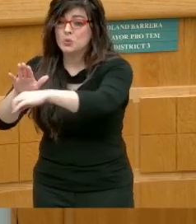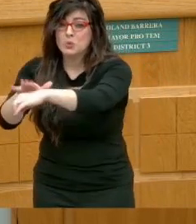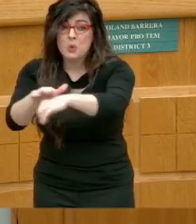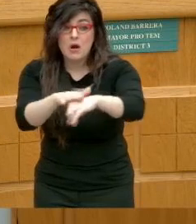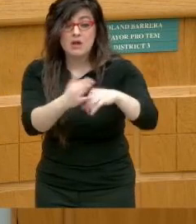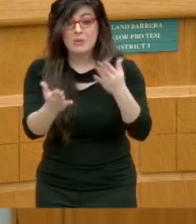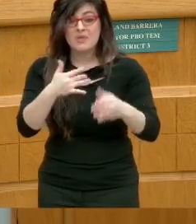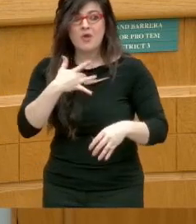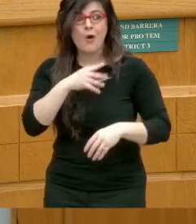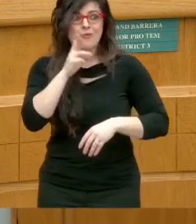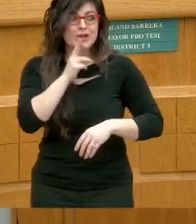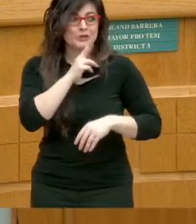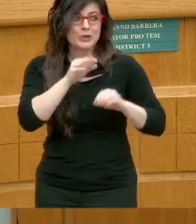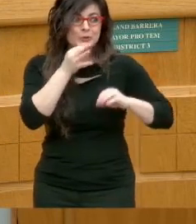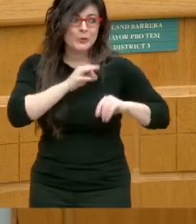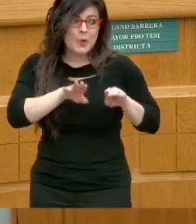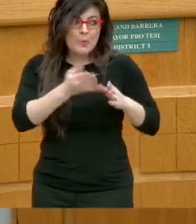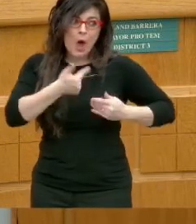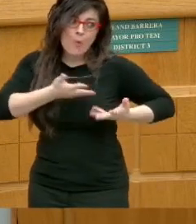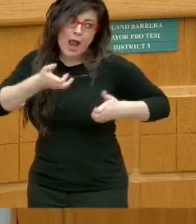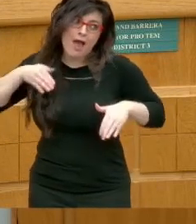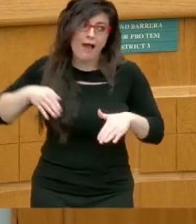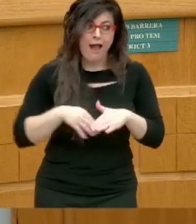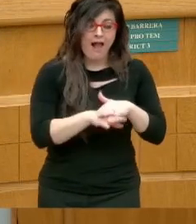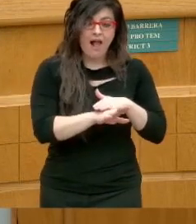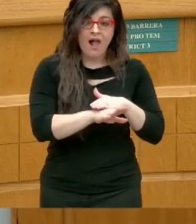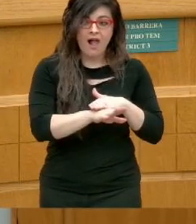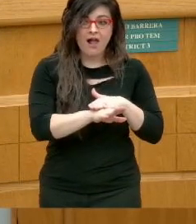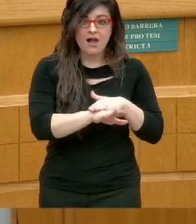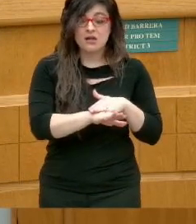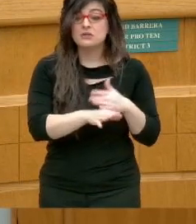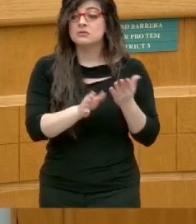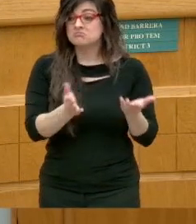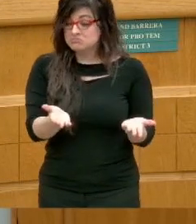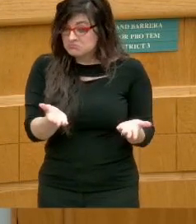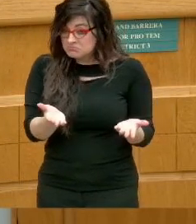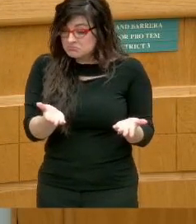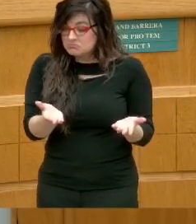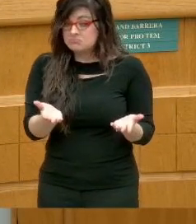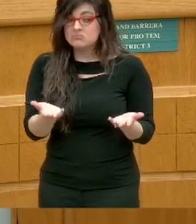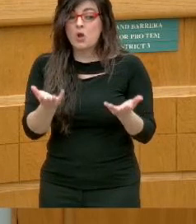those restaurants, in addition to having the restaurants, you can have alcoholic beverages,